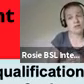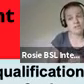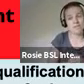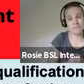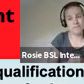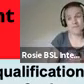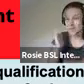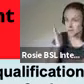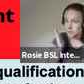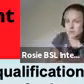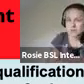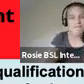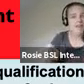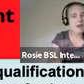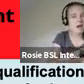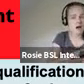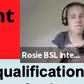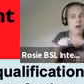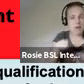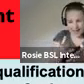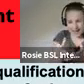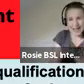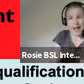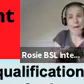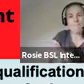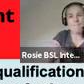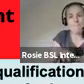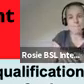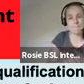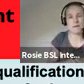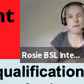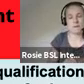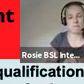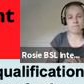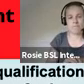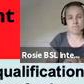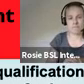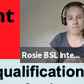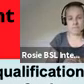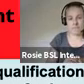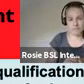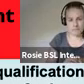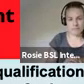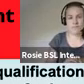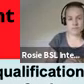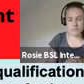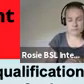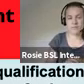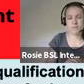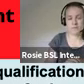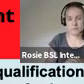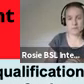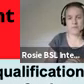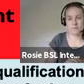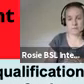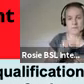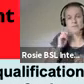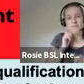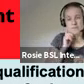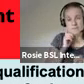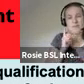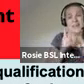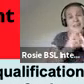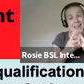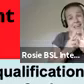definitely bridging the gap that exists. And I can't actually miss to say that EENET has been playing